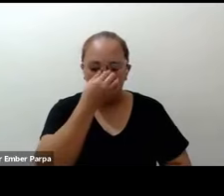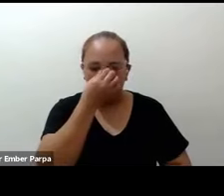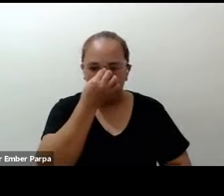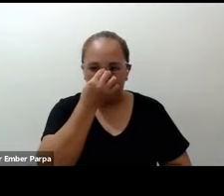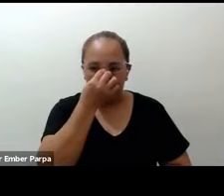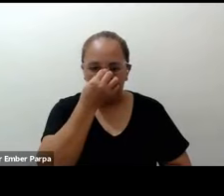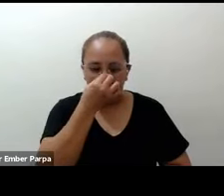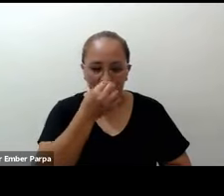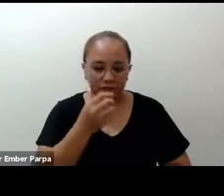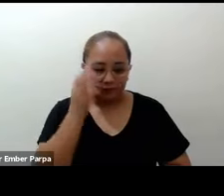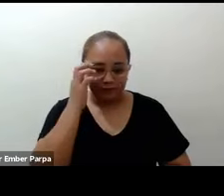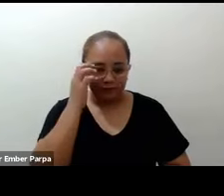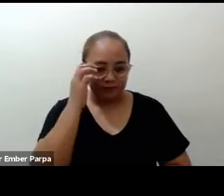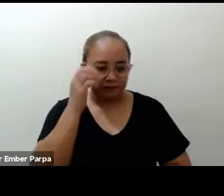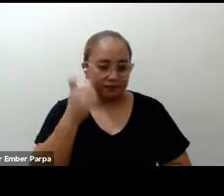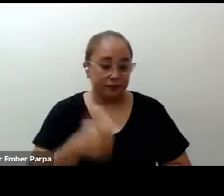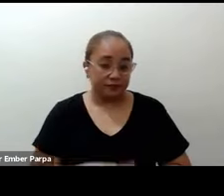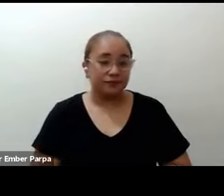Hey.